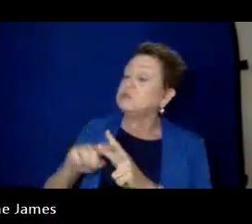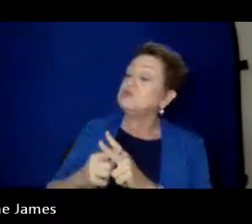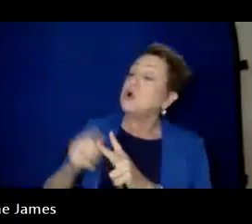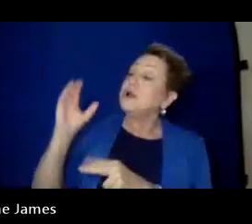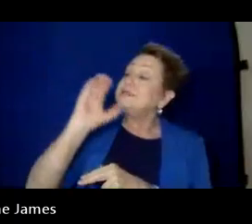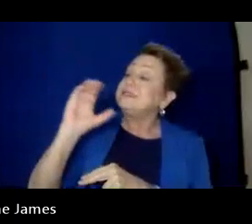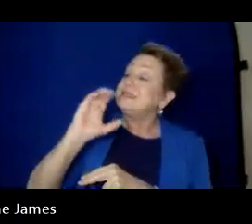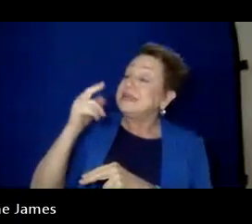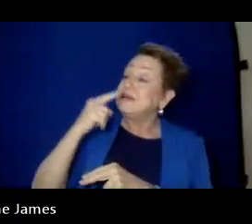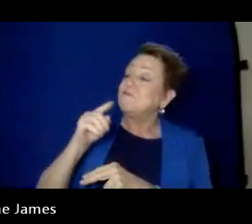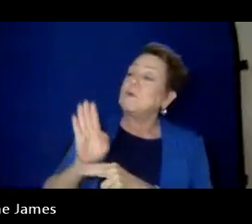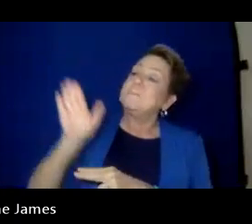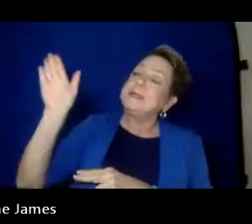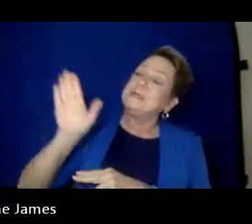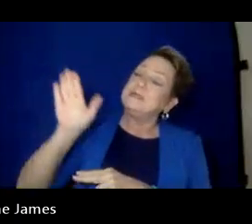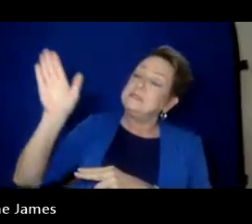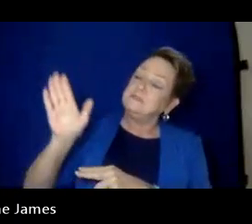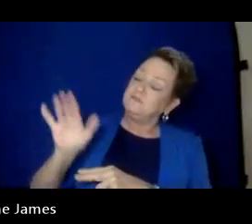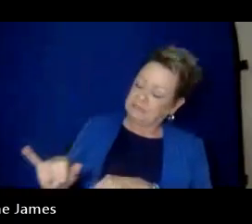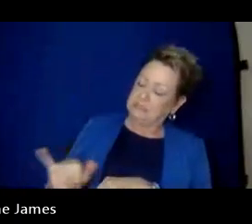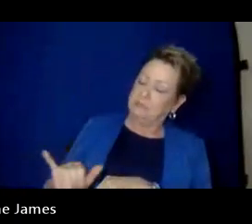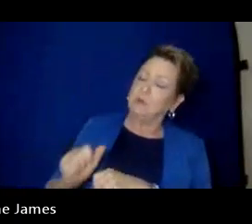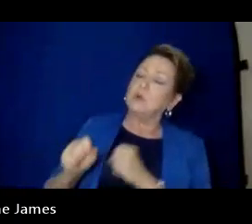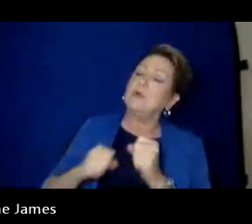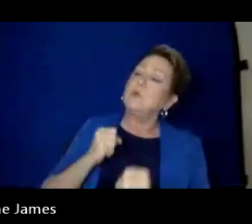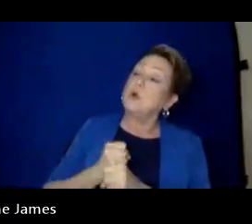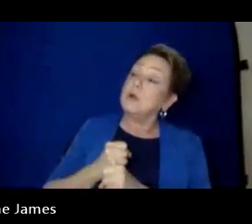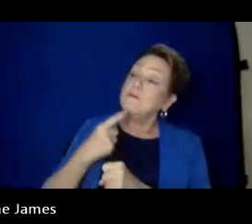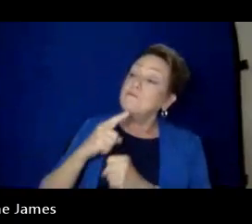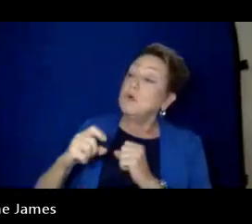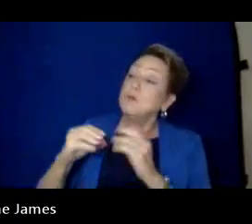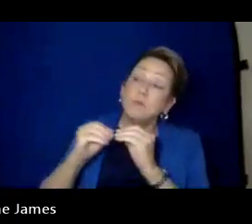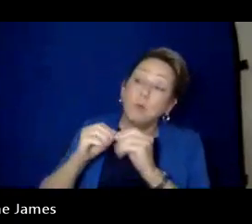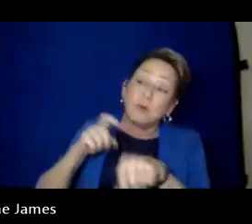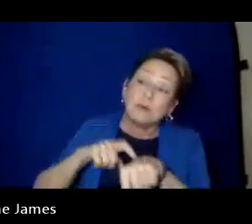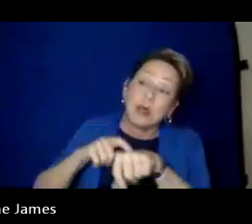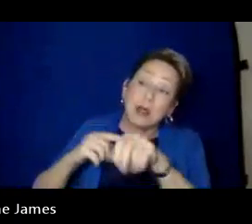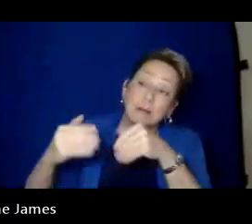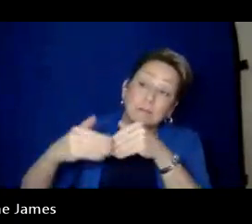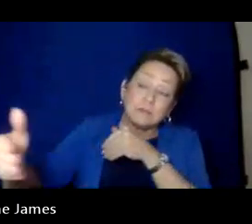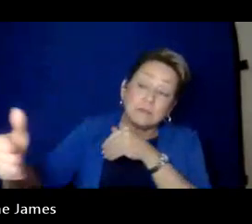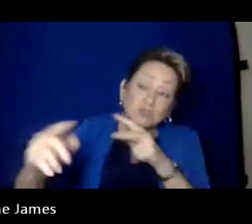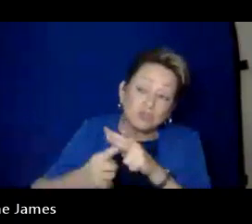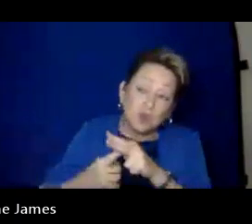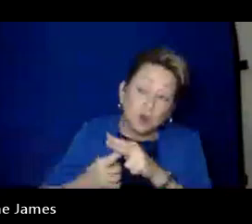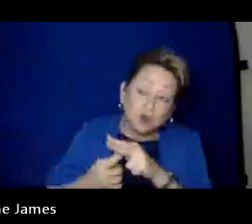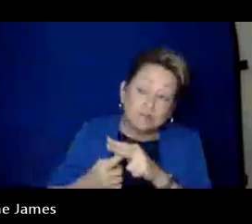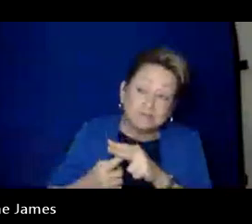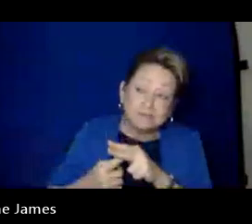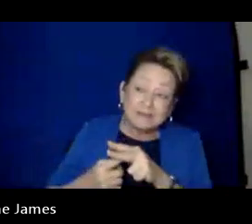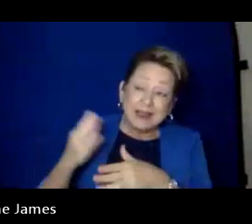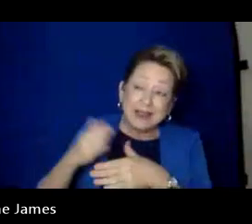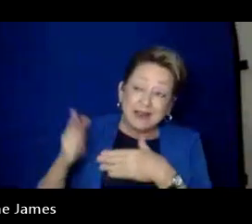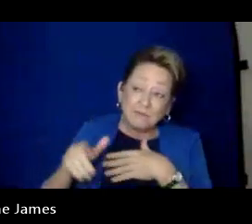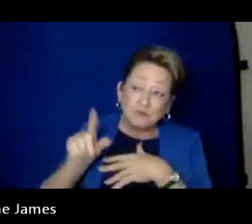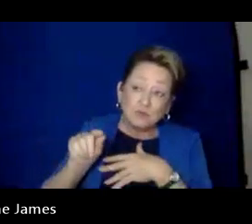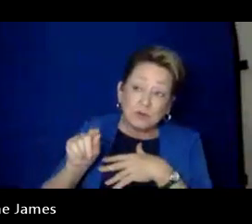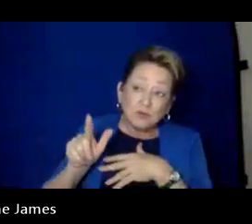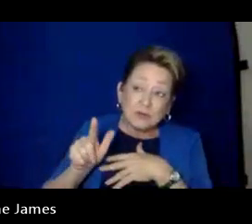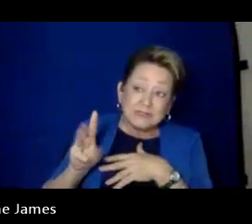bids for similar work for presumably an extended time that would commence after this option period is